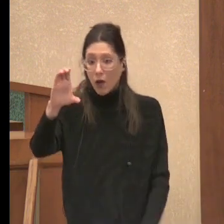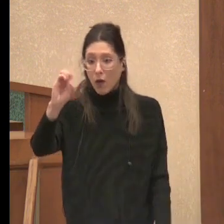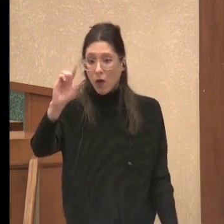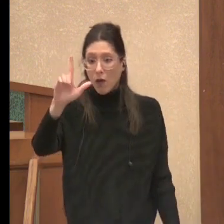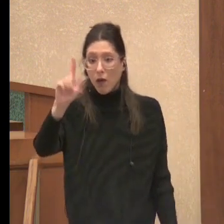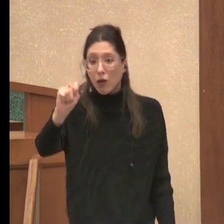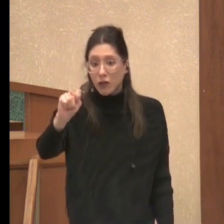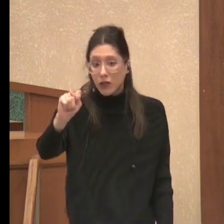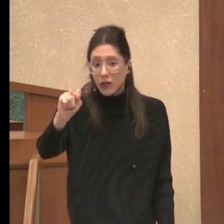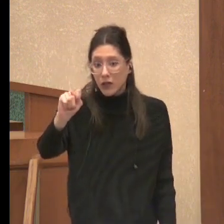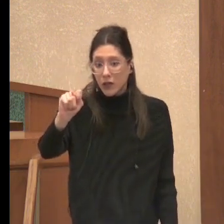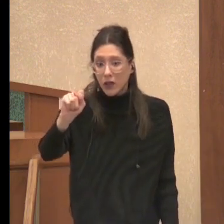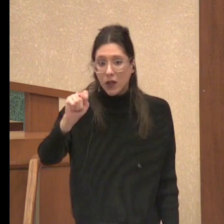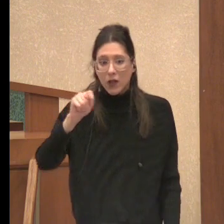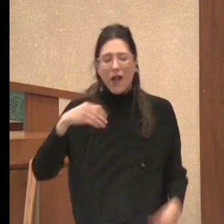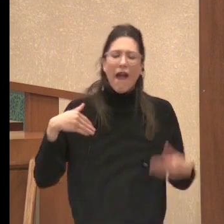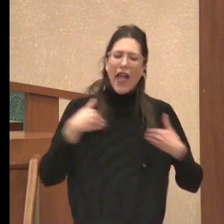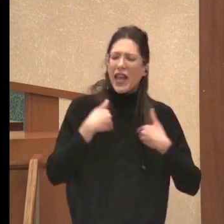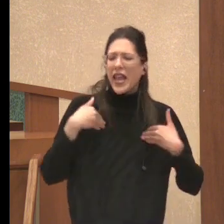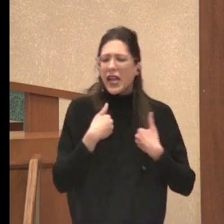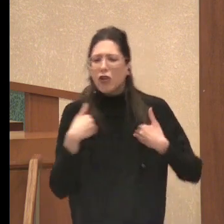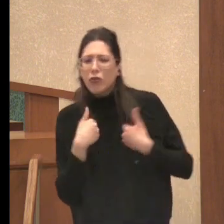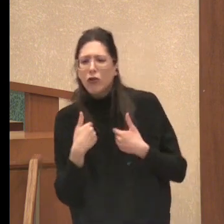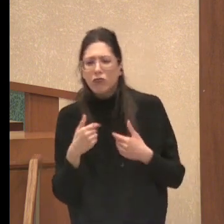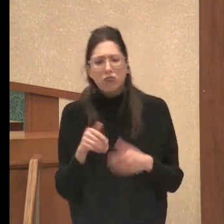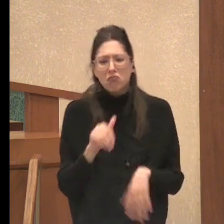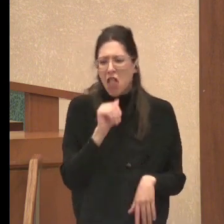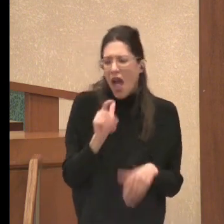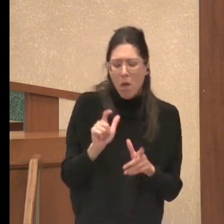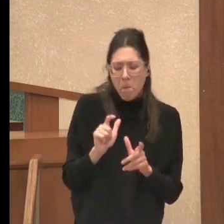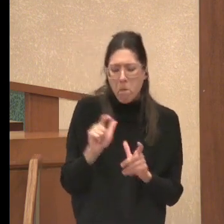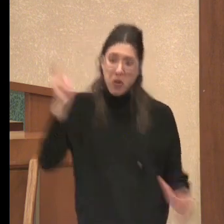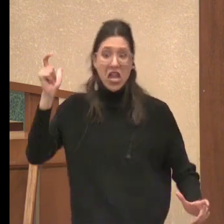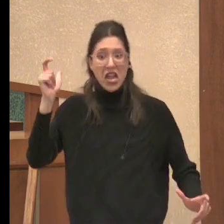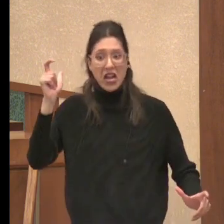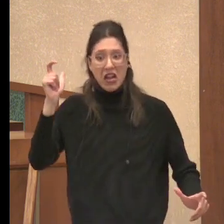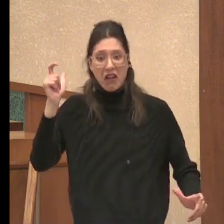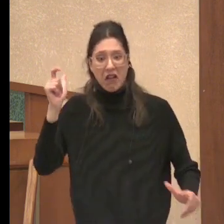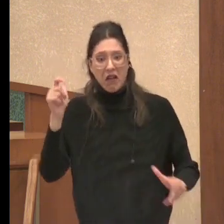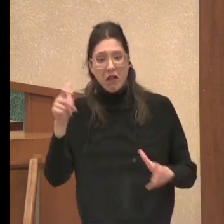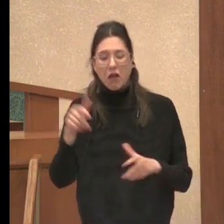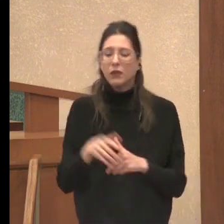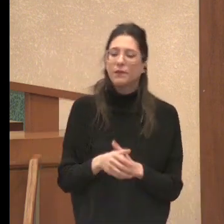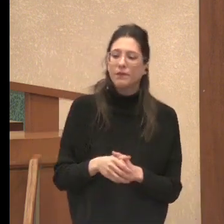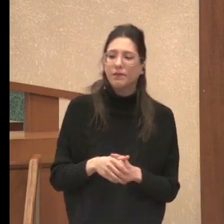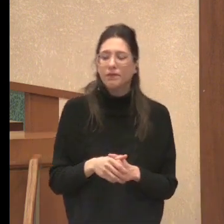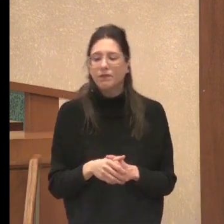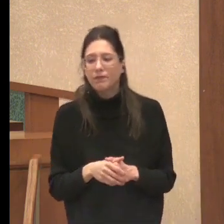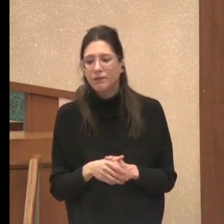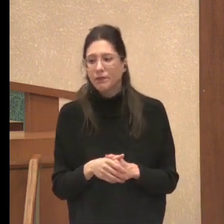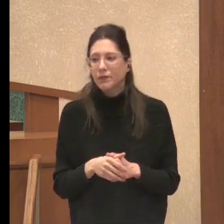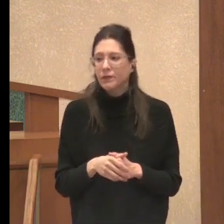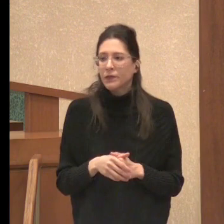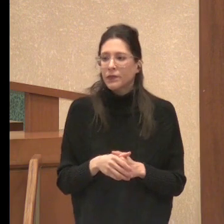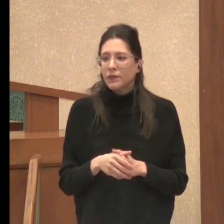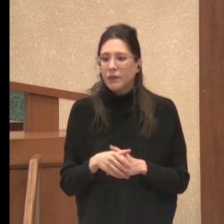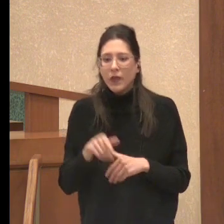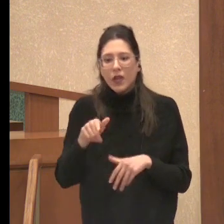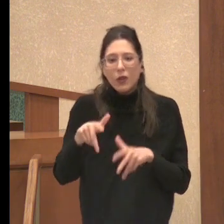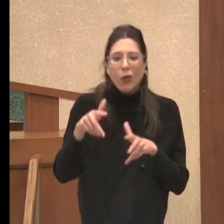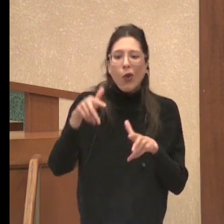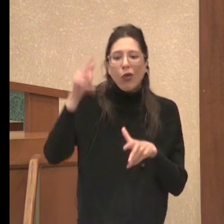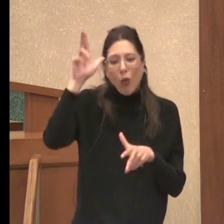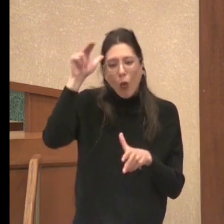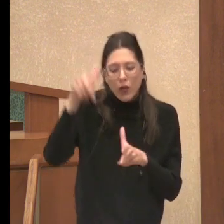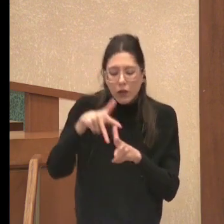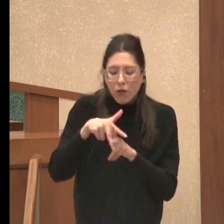likely an animal that was just barely large enough to hold Jesus' weight, even moving at a slow